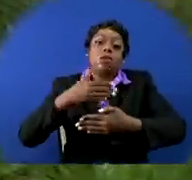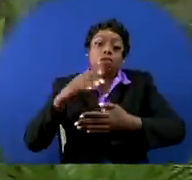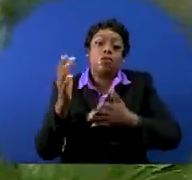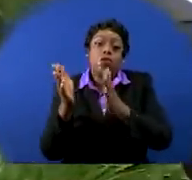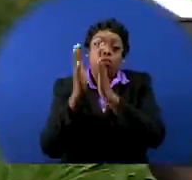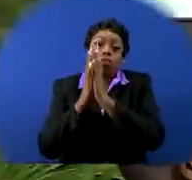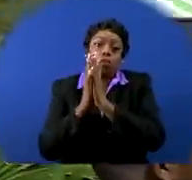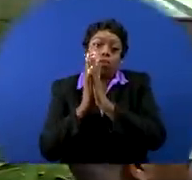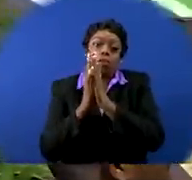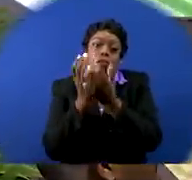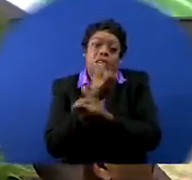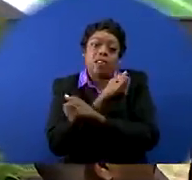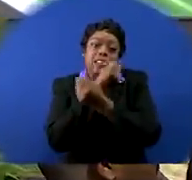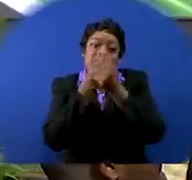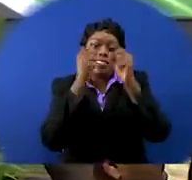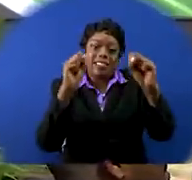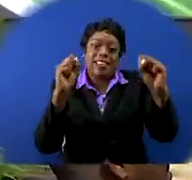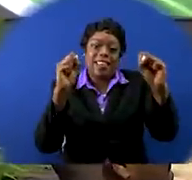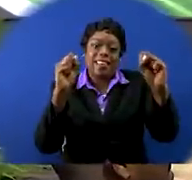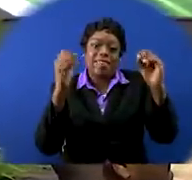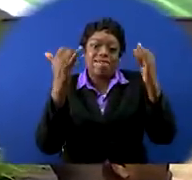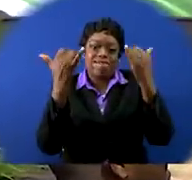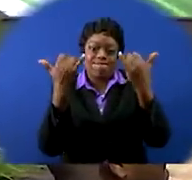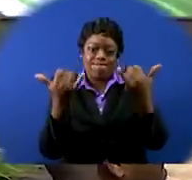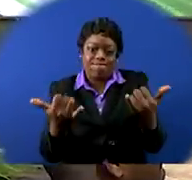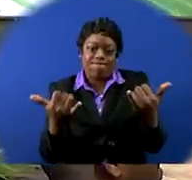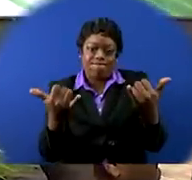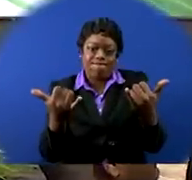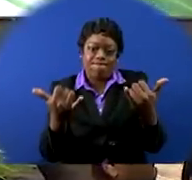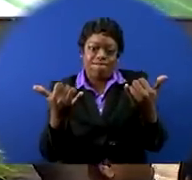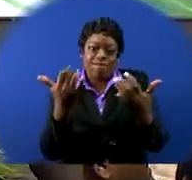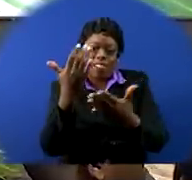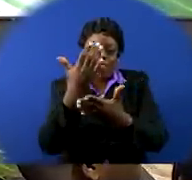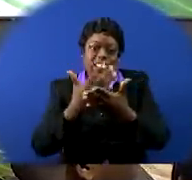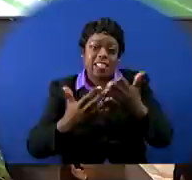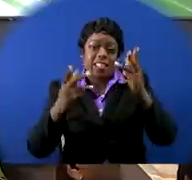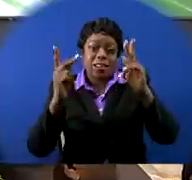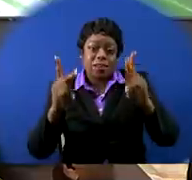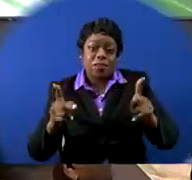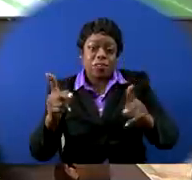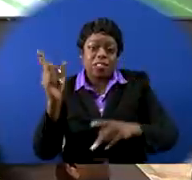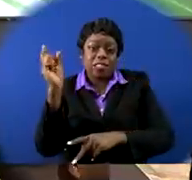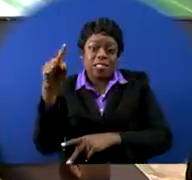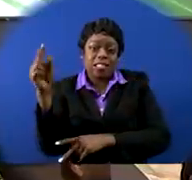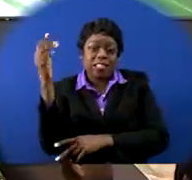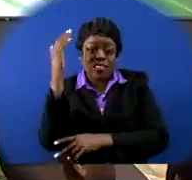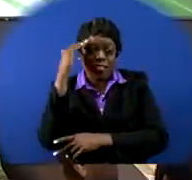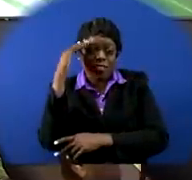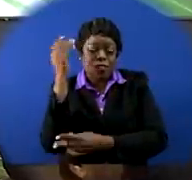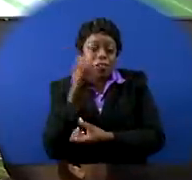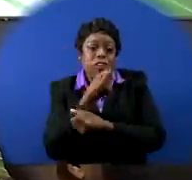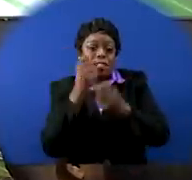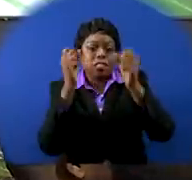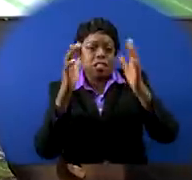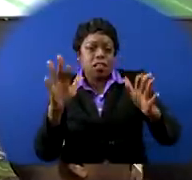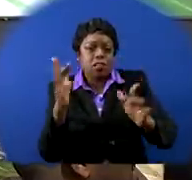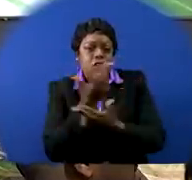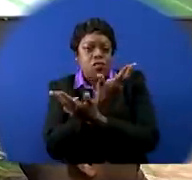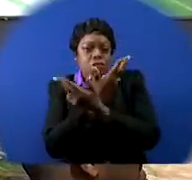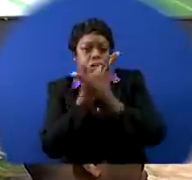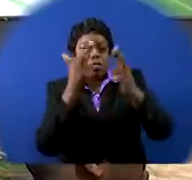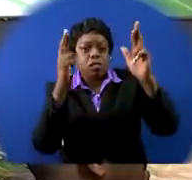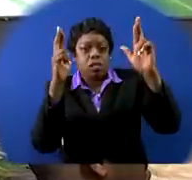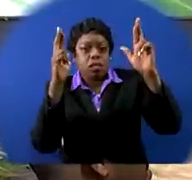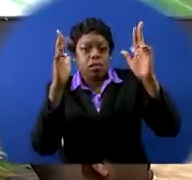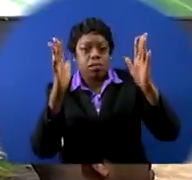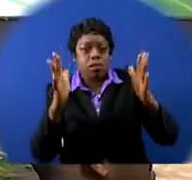save now. Somebody needs to know you as Savior, as Redeemer.